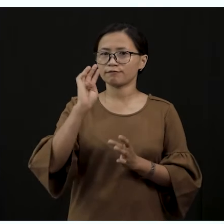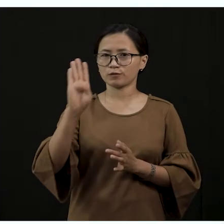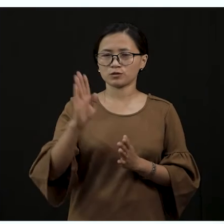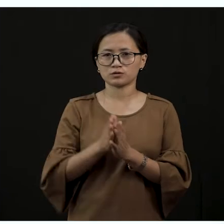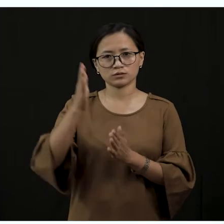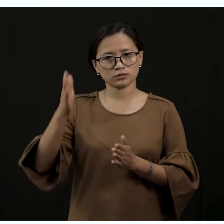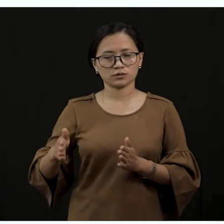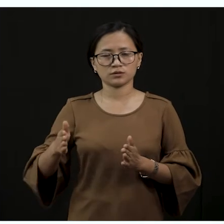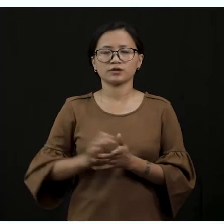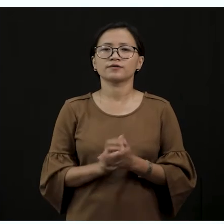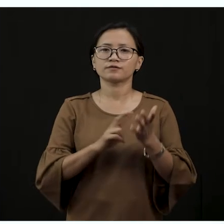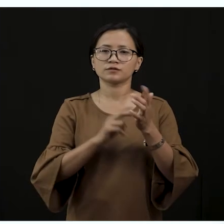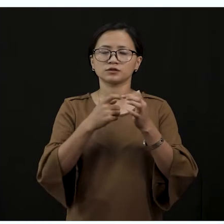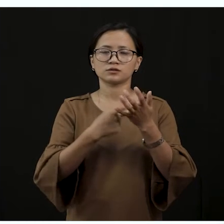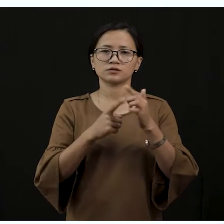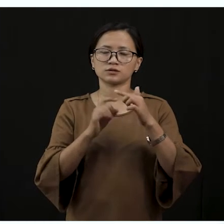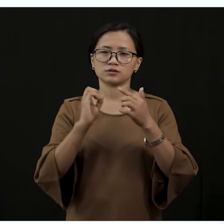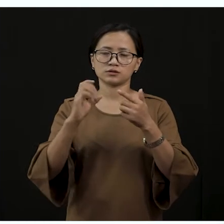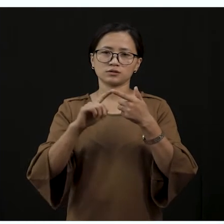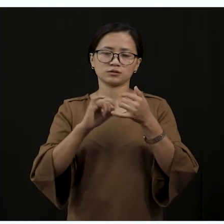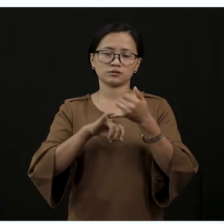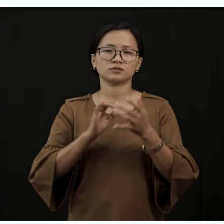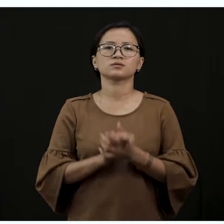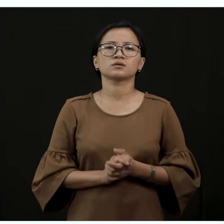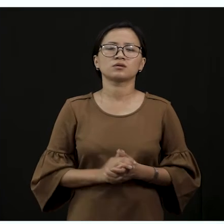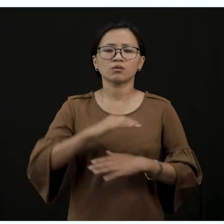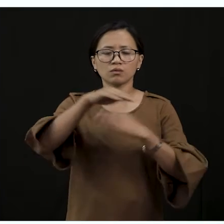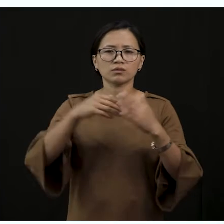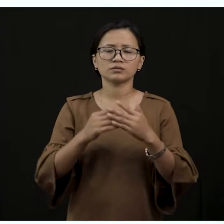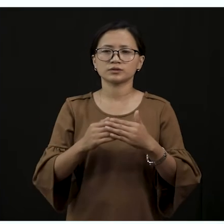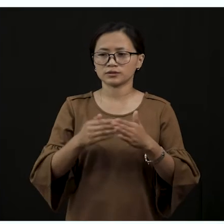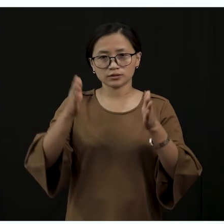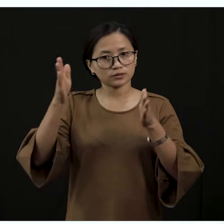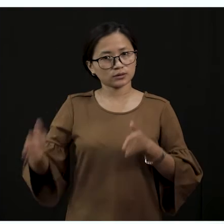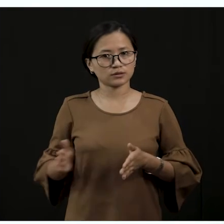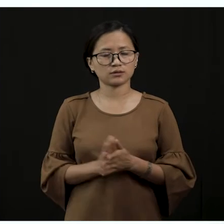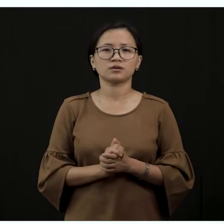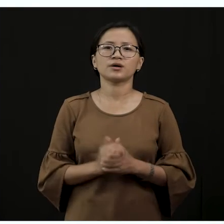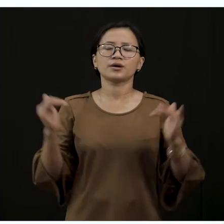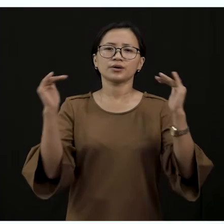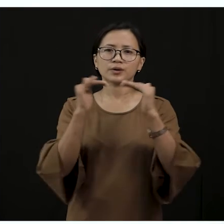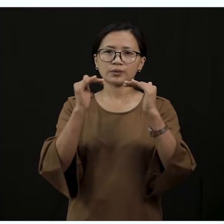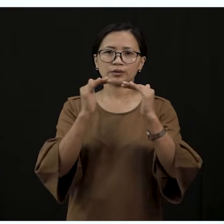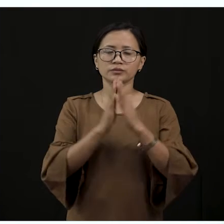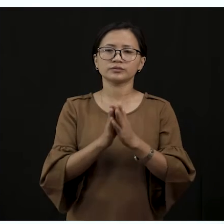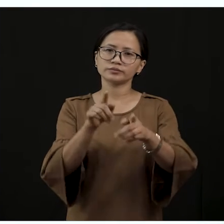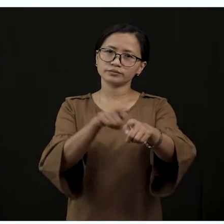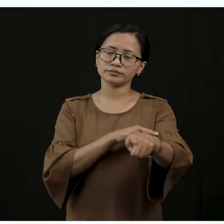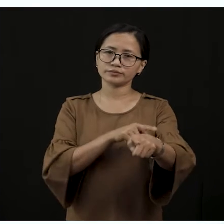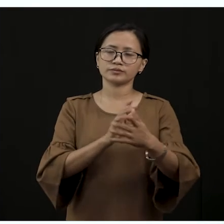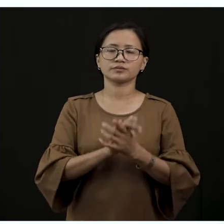4 vertices. Then, all the sides are equal in length. All the sides